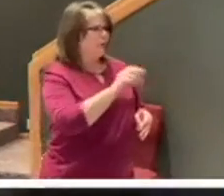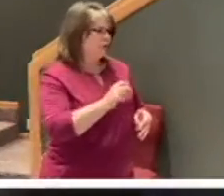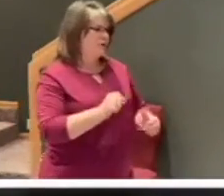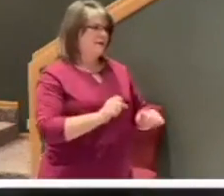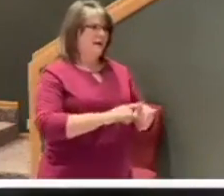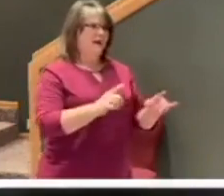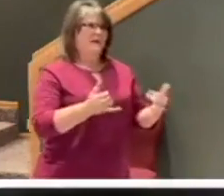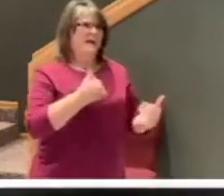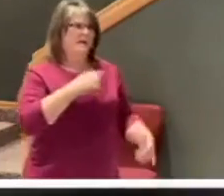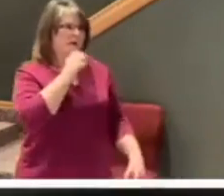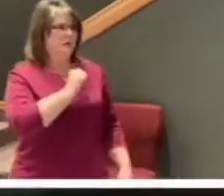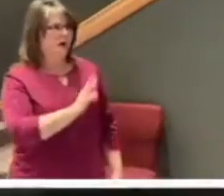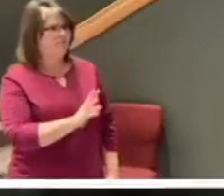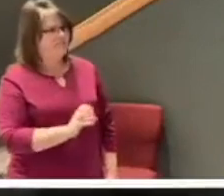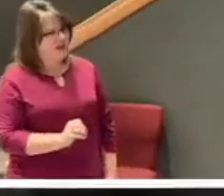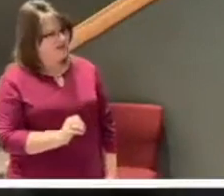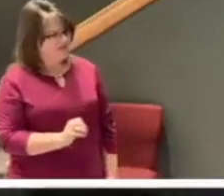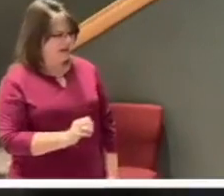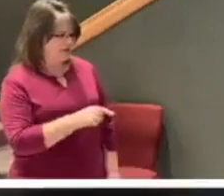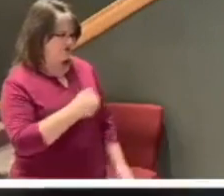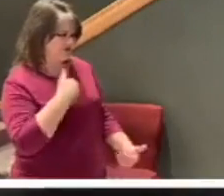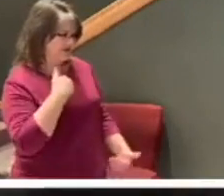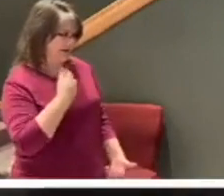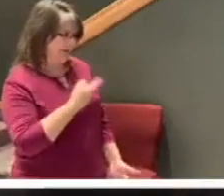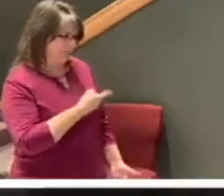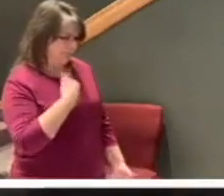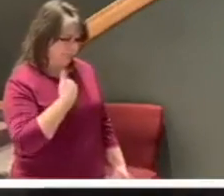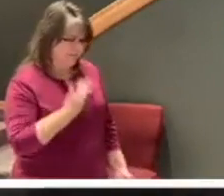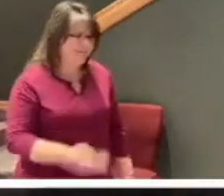I'm 50, that's a young lady.